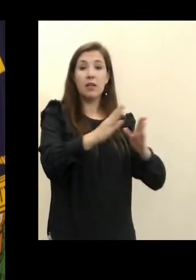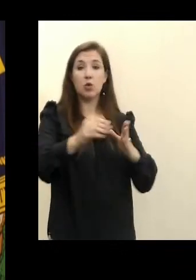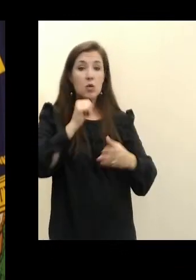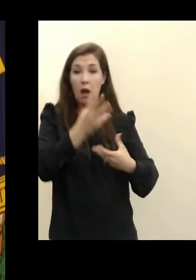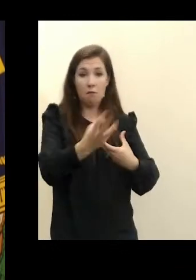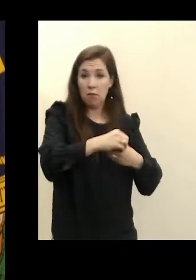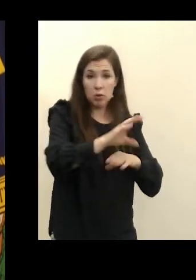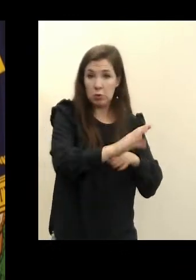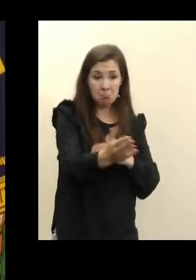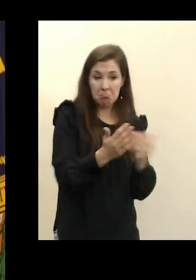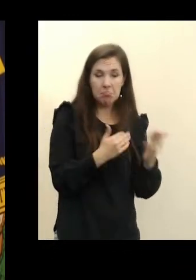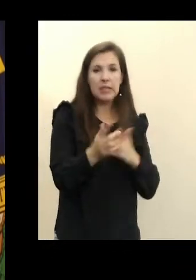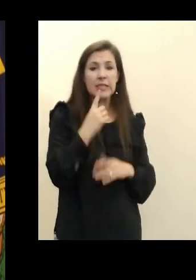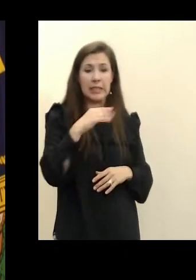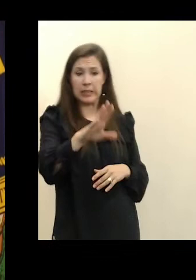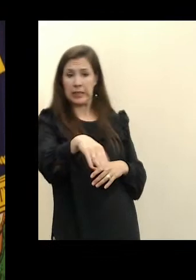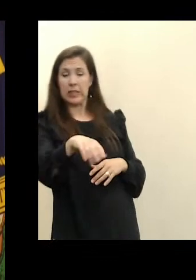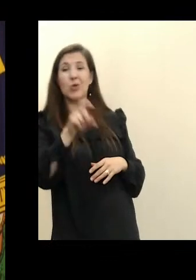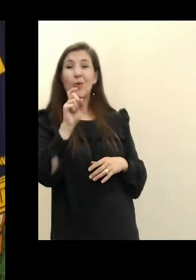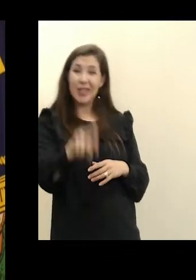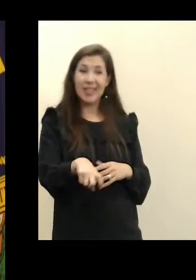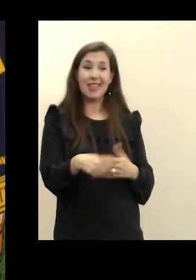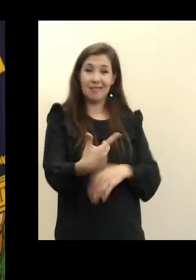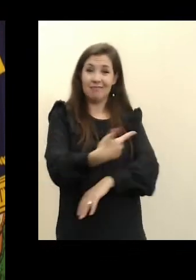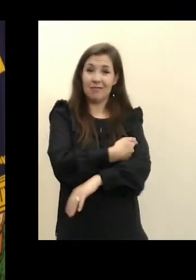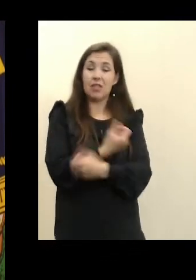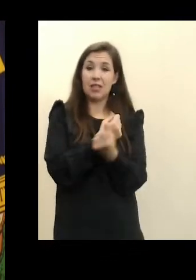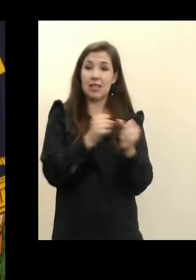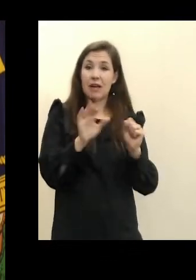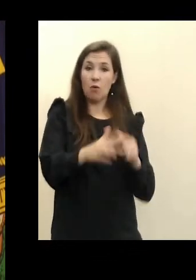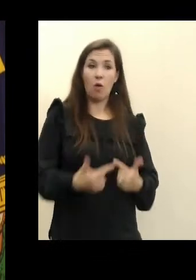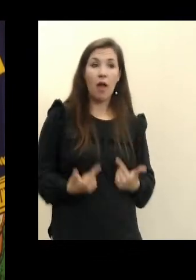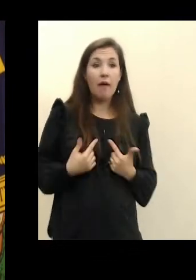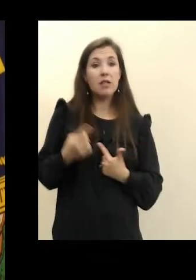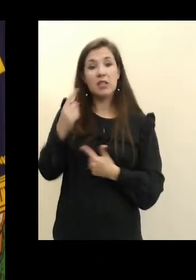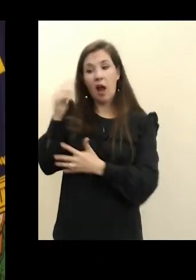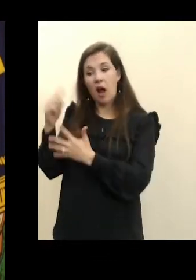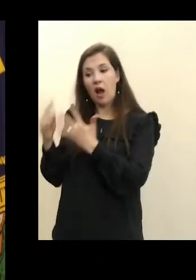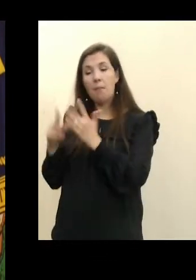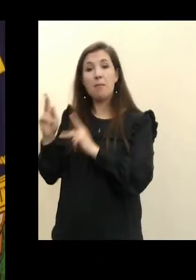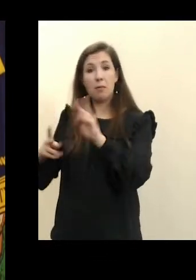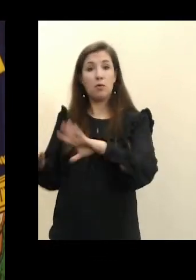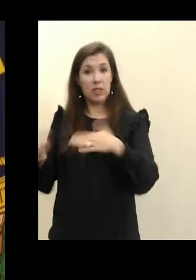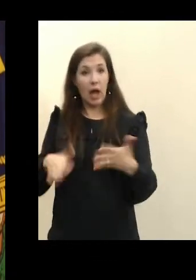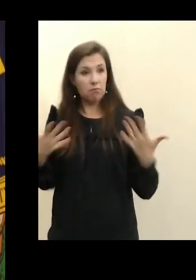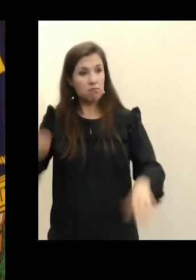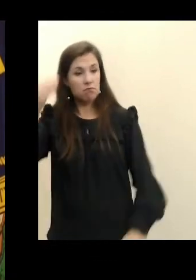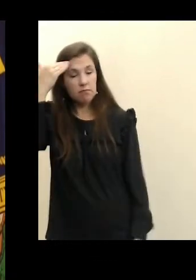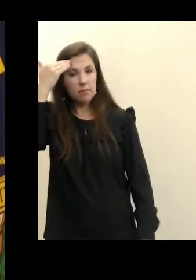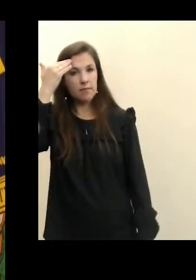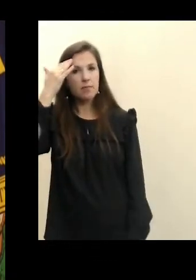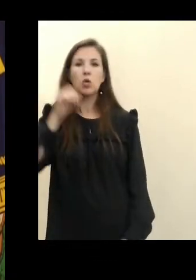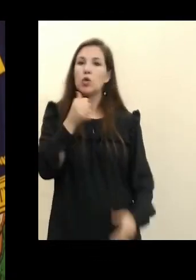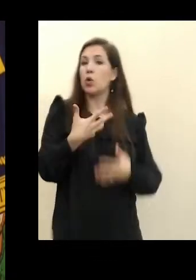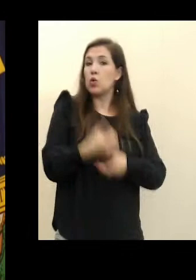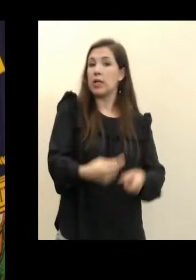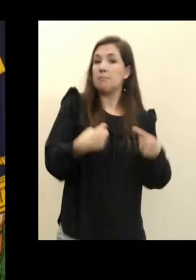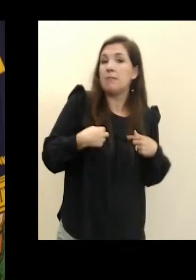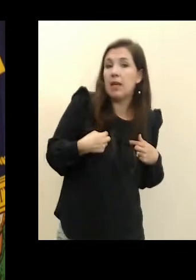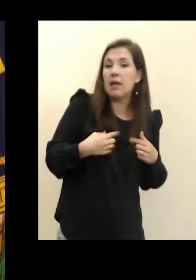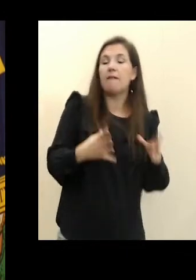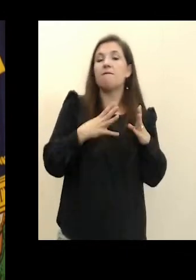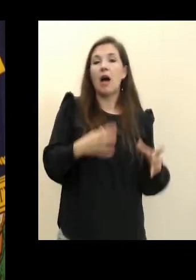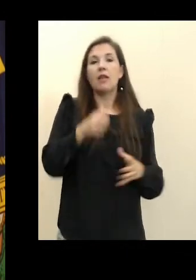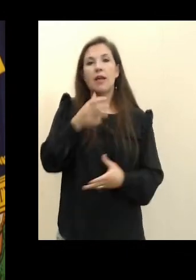listen, you need to get this to save your life. Look at people who've died that we know. So once again, they may not trust me, but they may trust